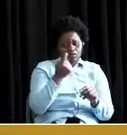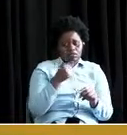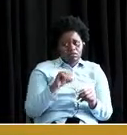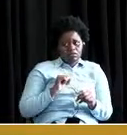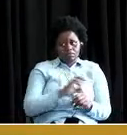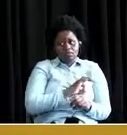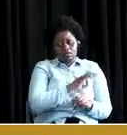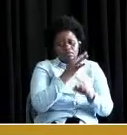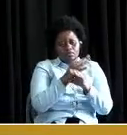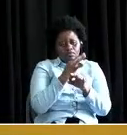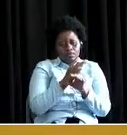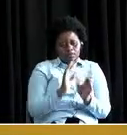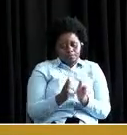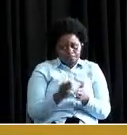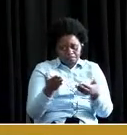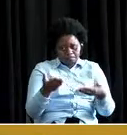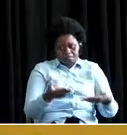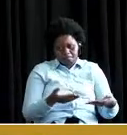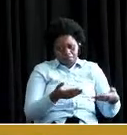but Mayor?